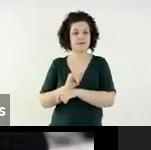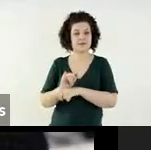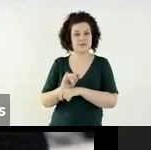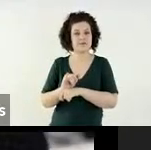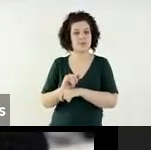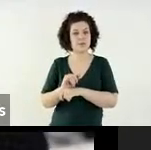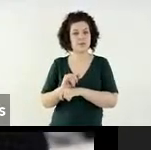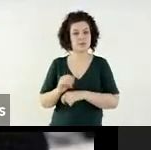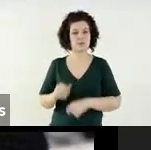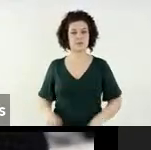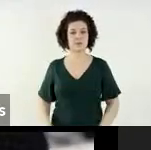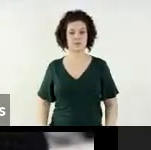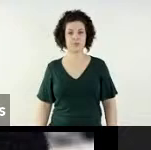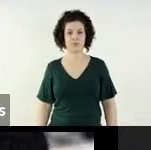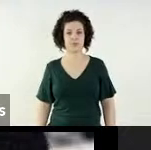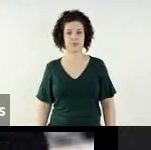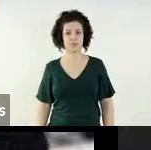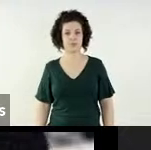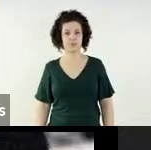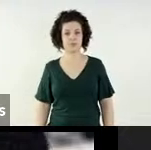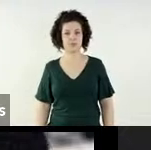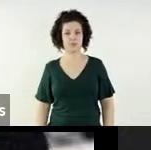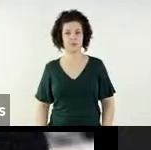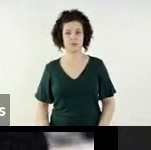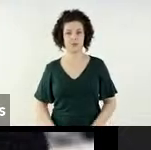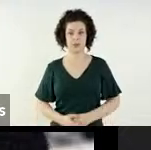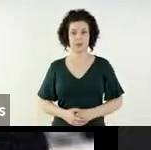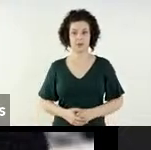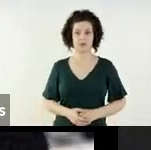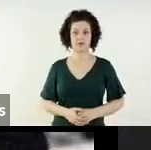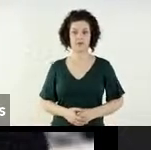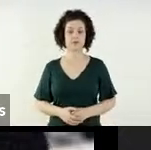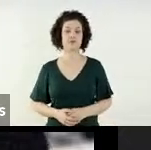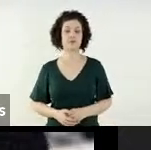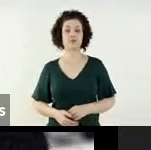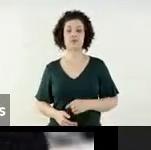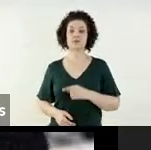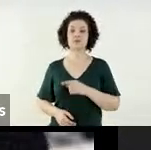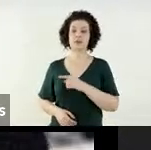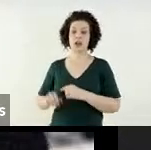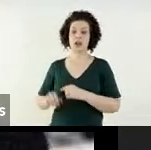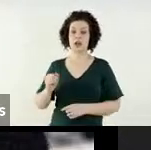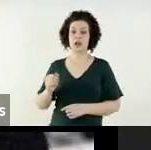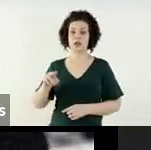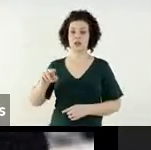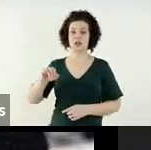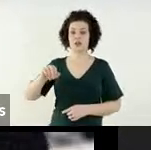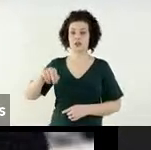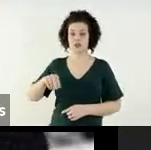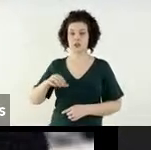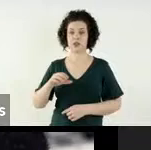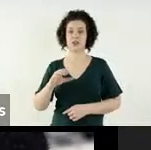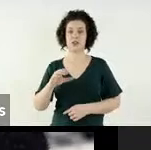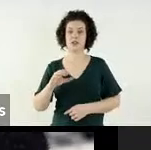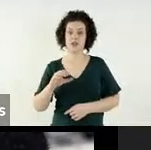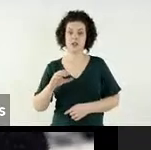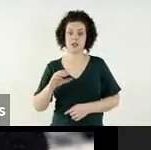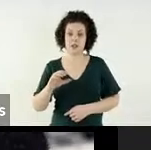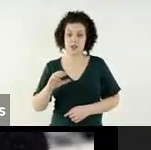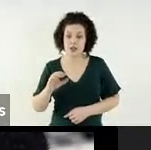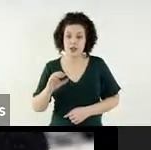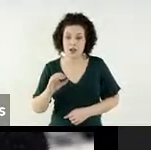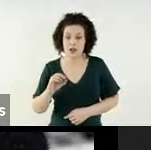Jeb has accounted for the ability of photography to act as affirmation and testimony. And she has